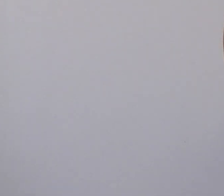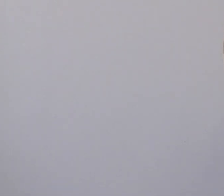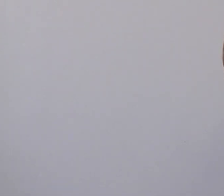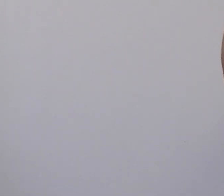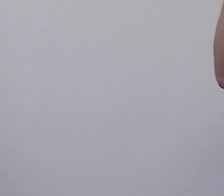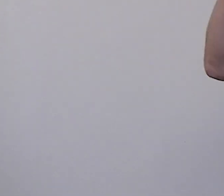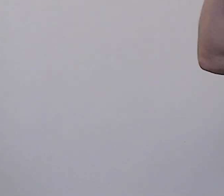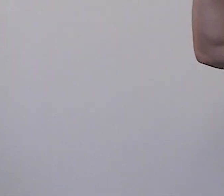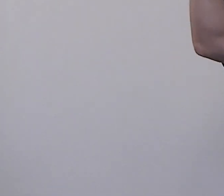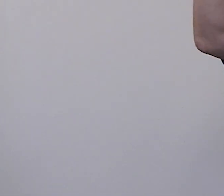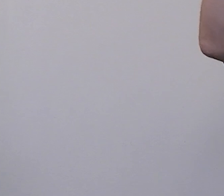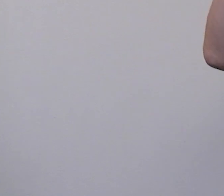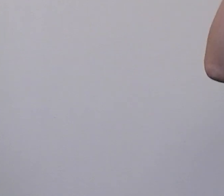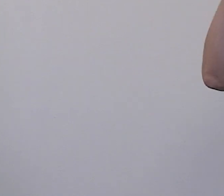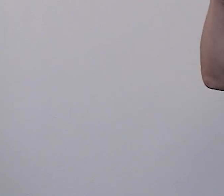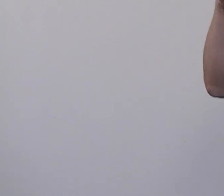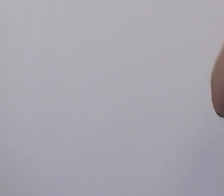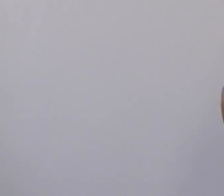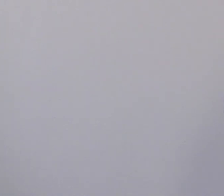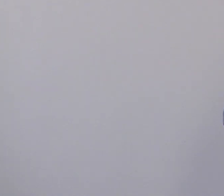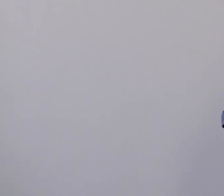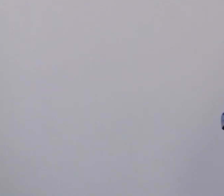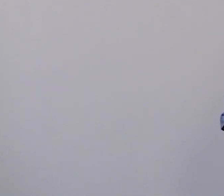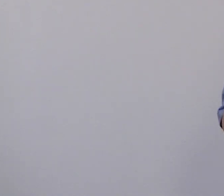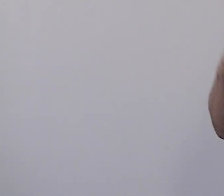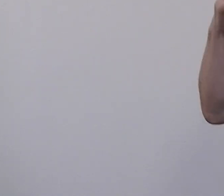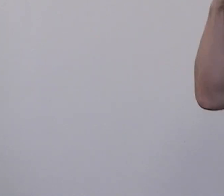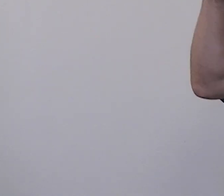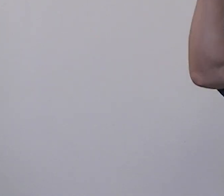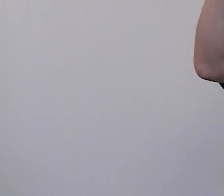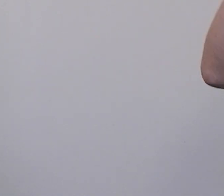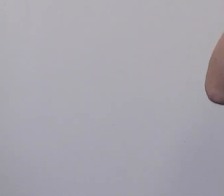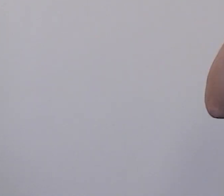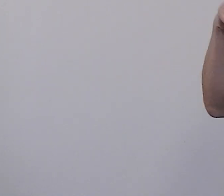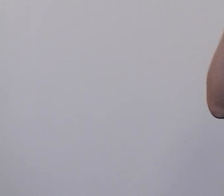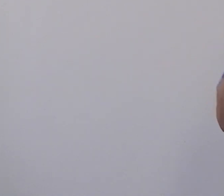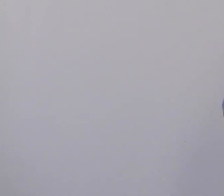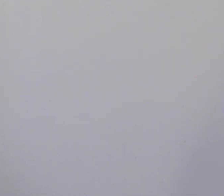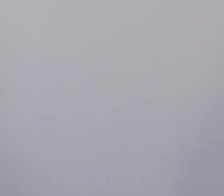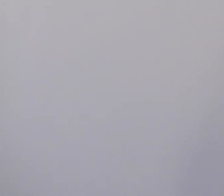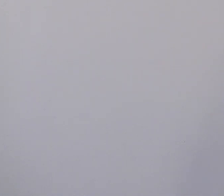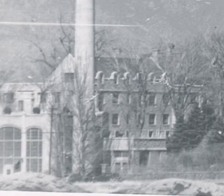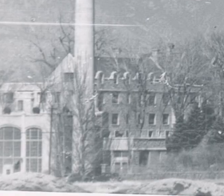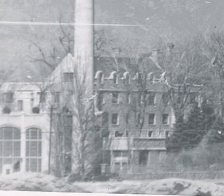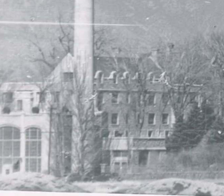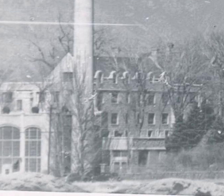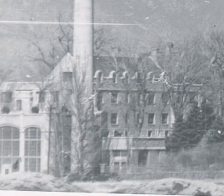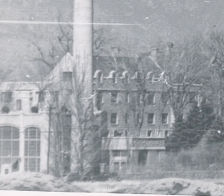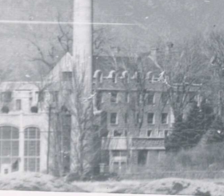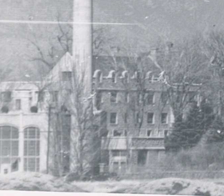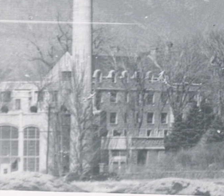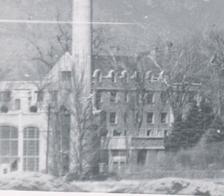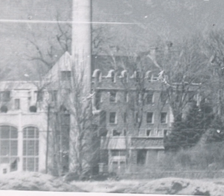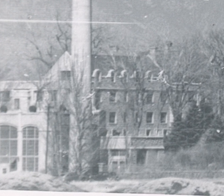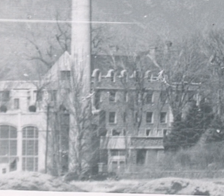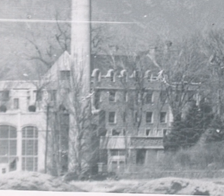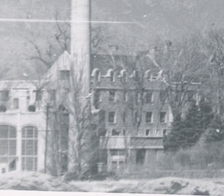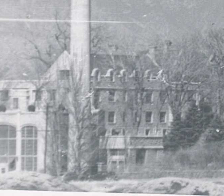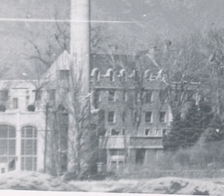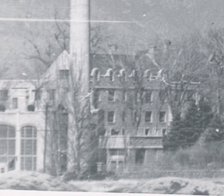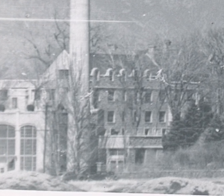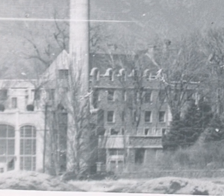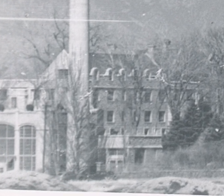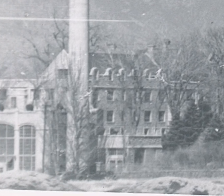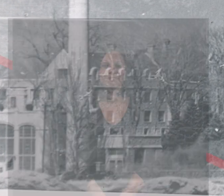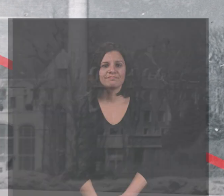"There's smoke. Right over there. Smoke." Photos and film footage from the fire and a